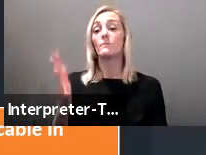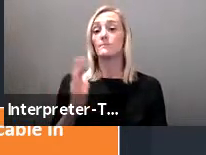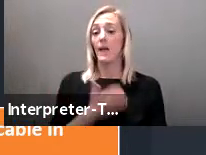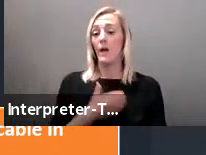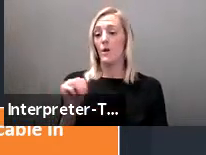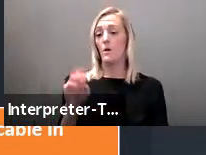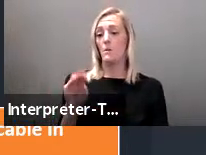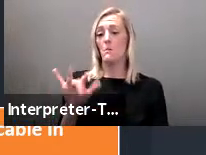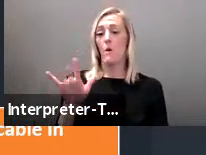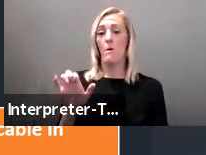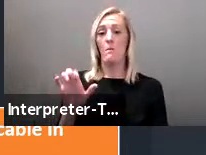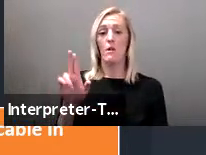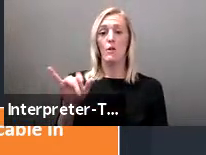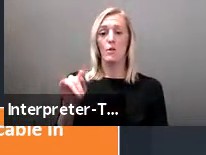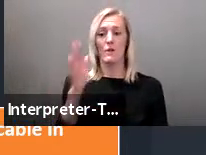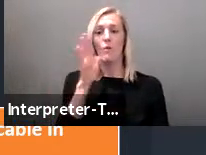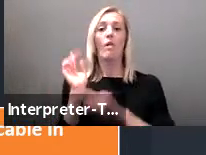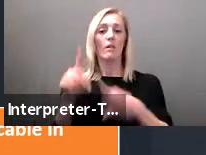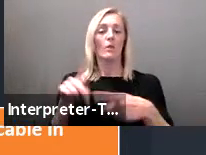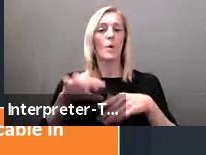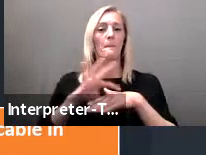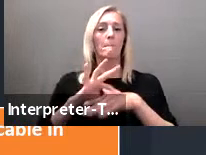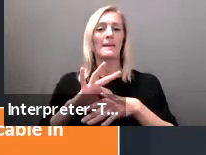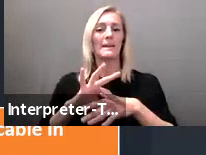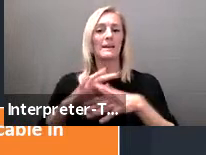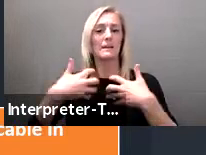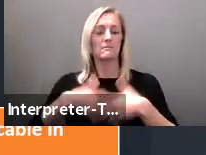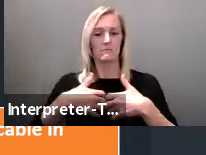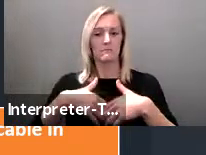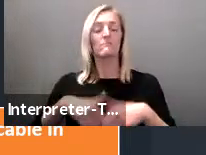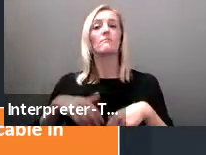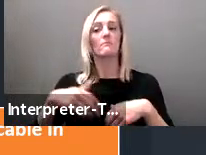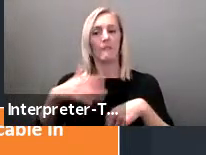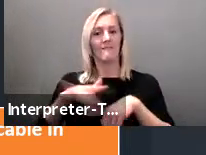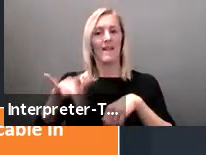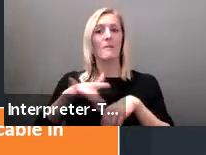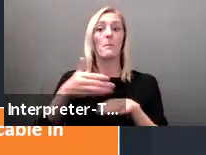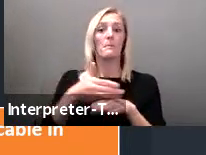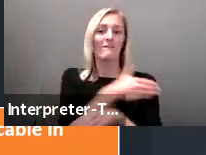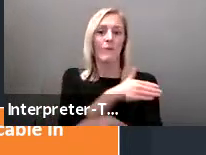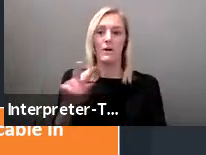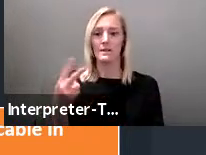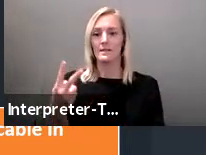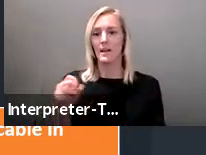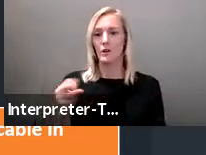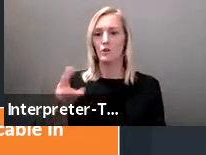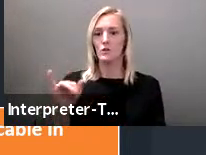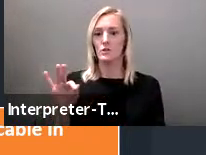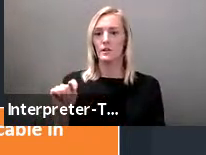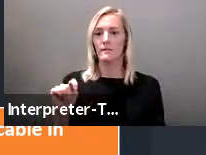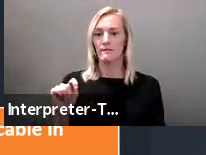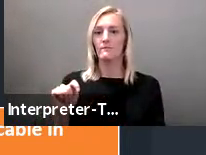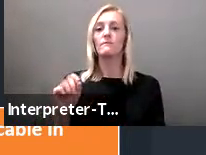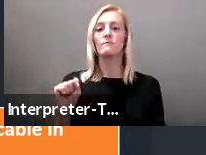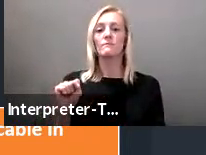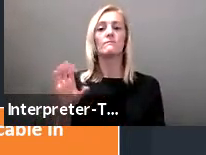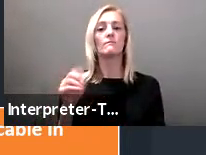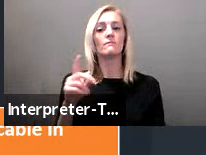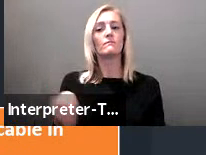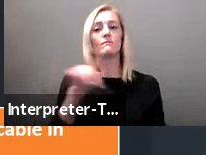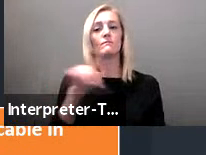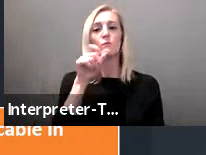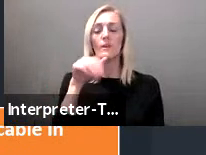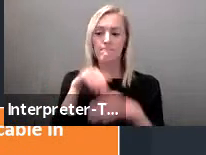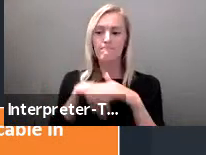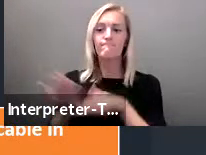down to the meat packing plants and have them available before second shift, so that those that are going